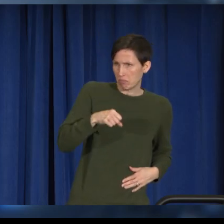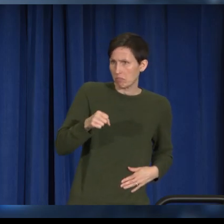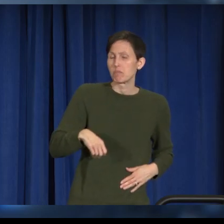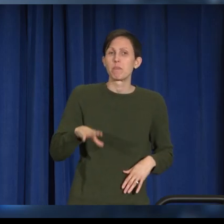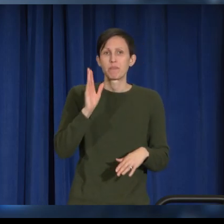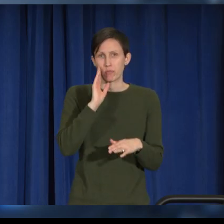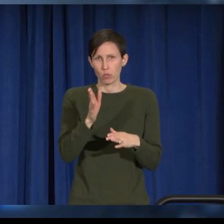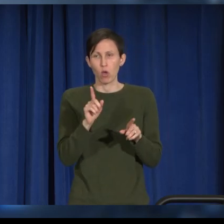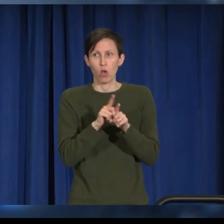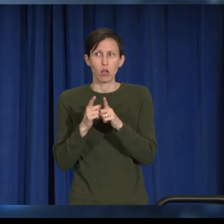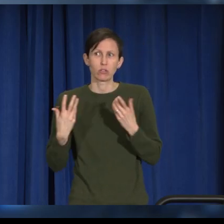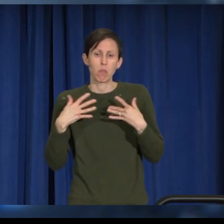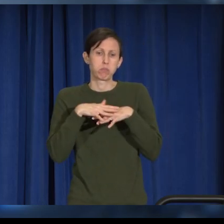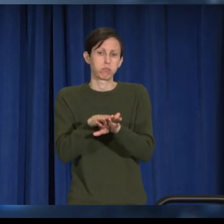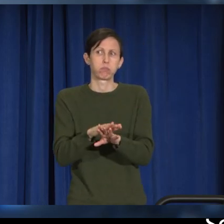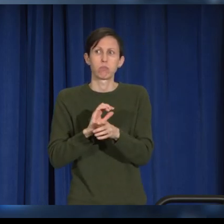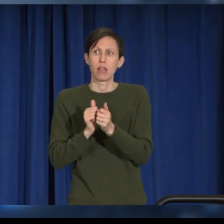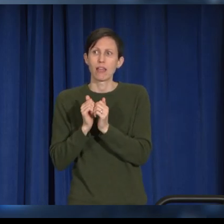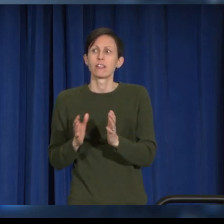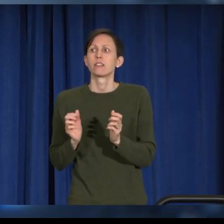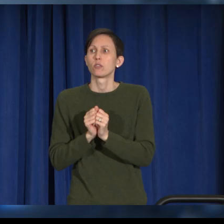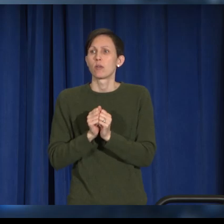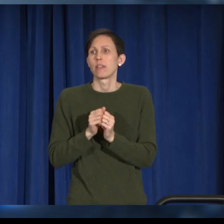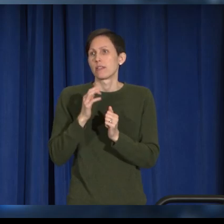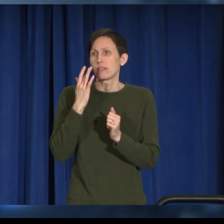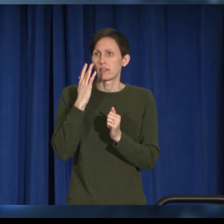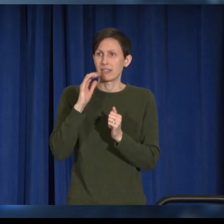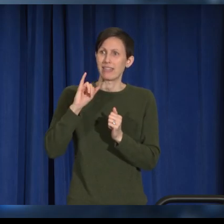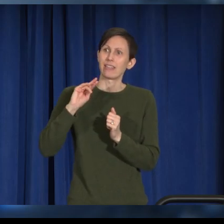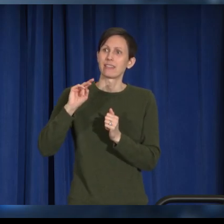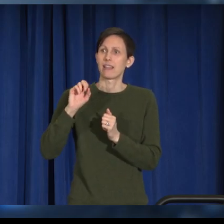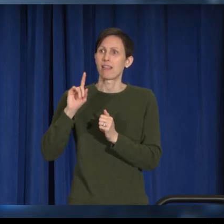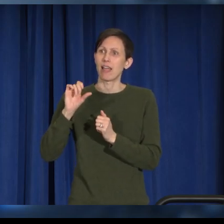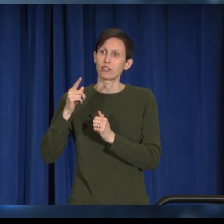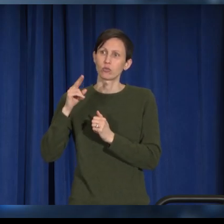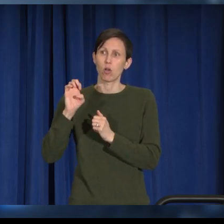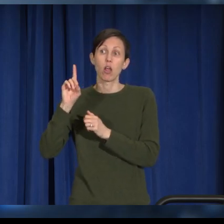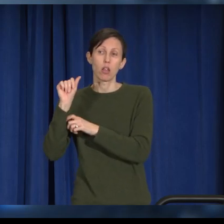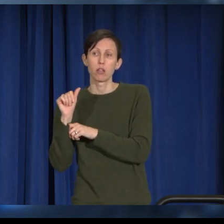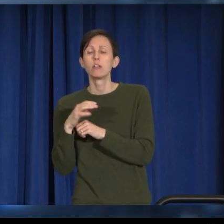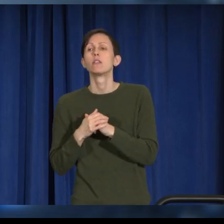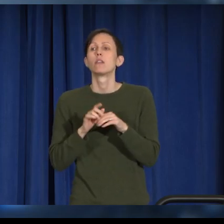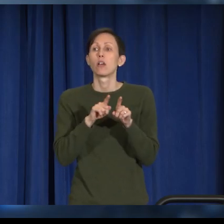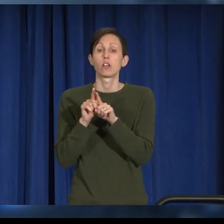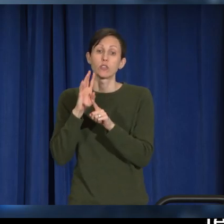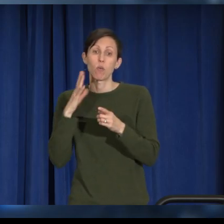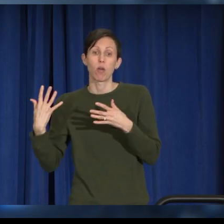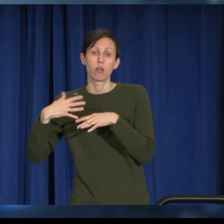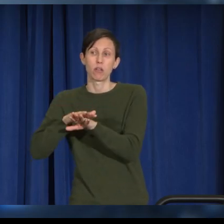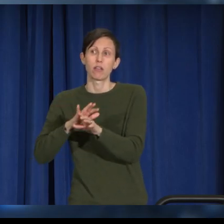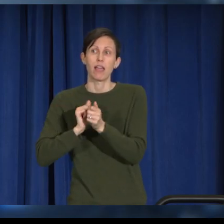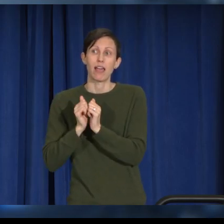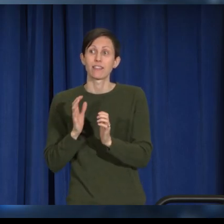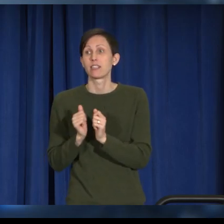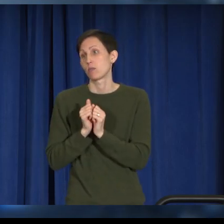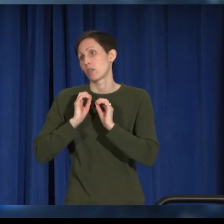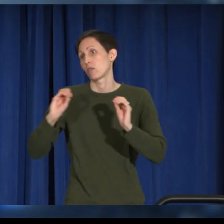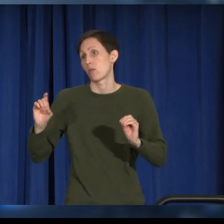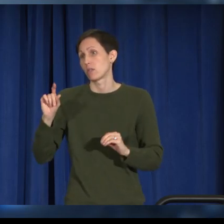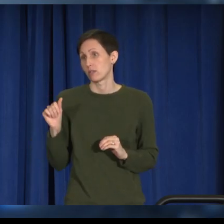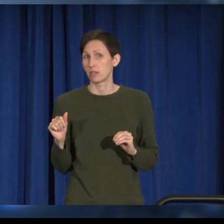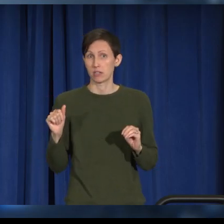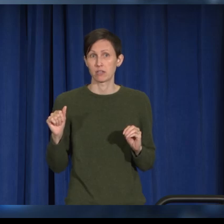It's going to integrate athletes with intellectual disabilities, and it's also going to integrate athletes without any